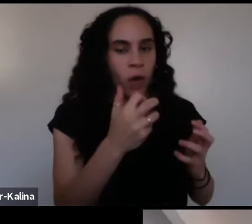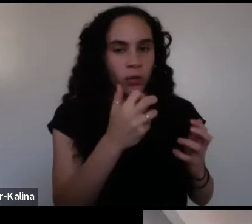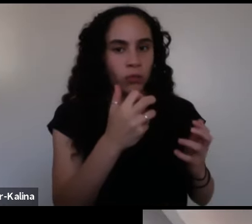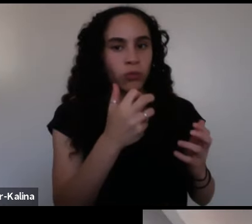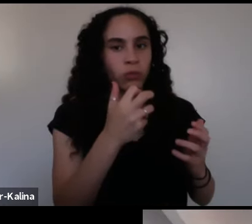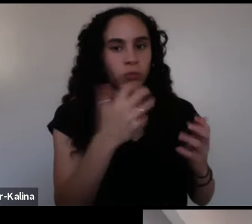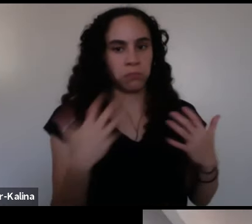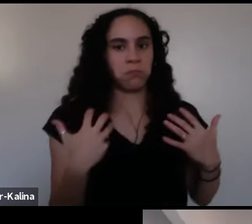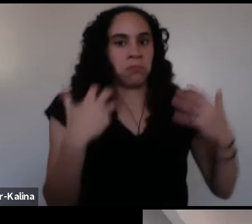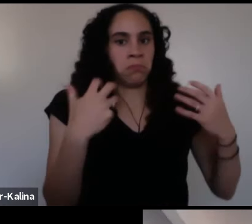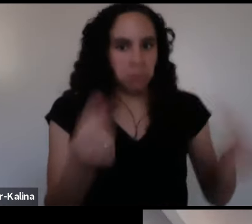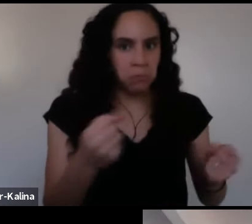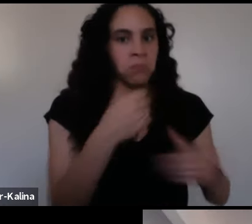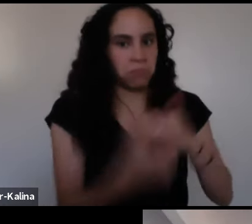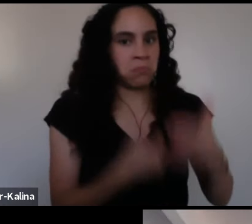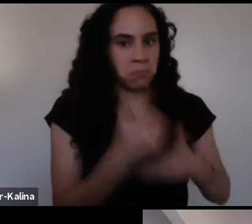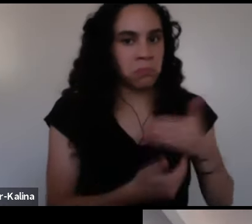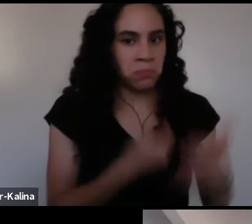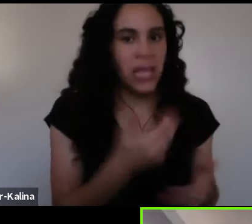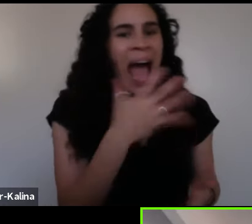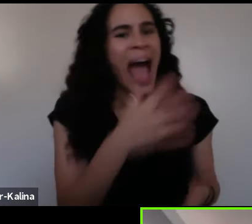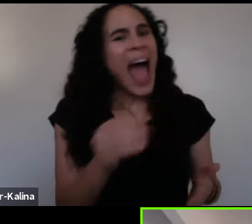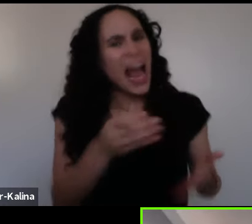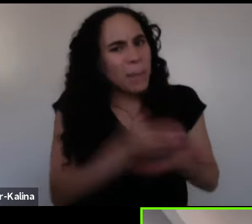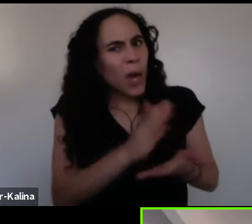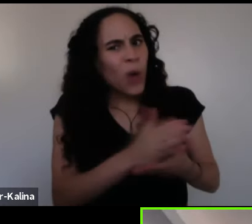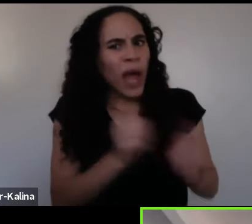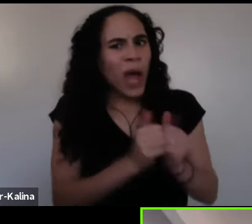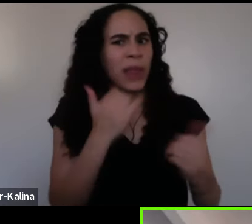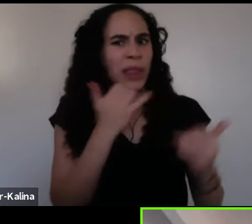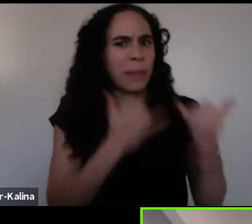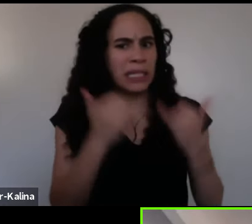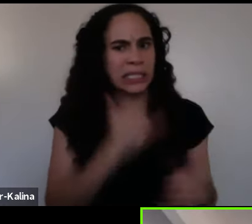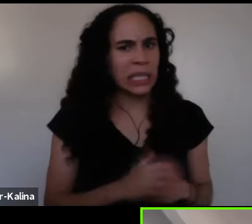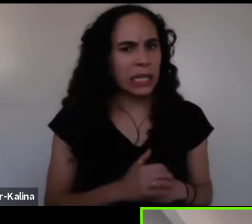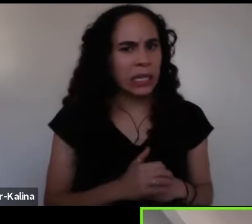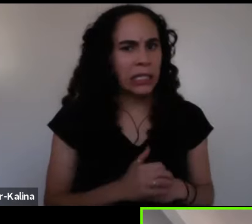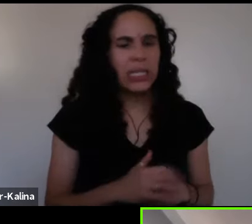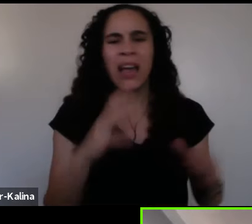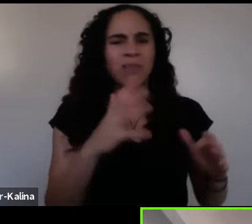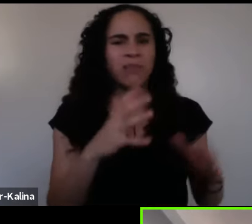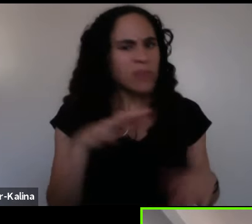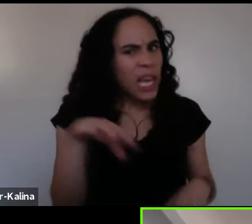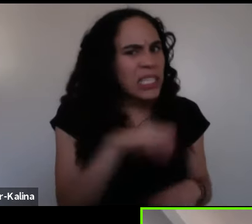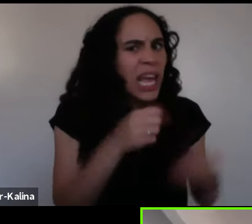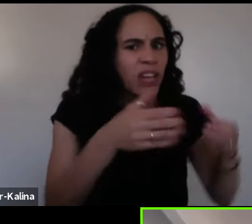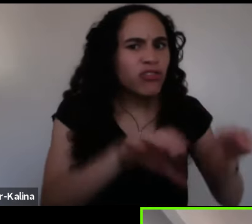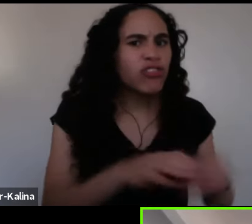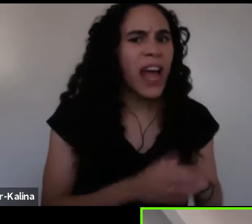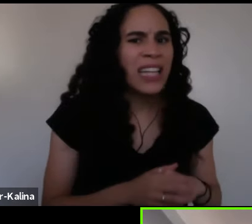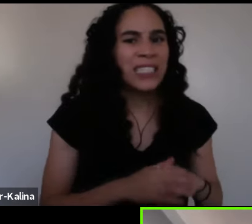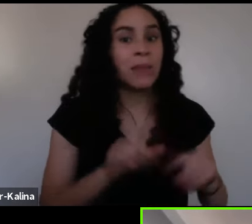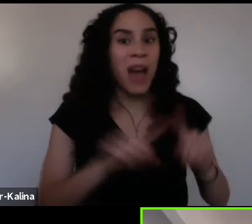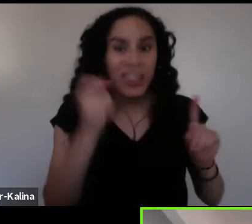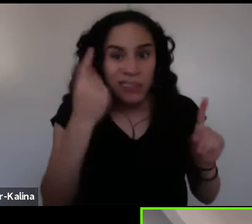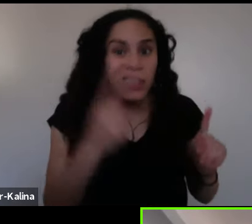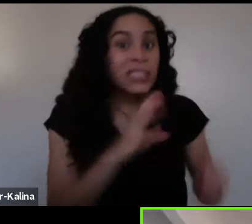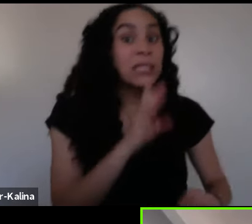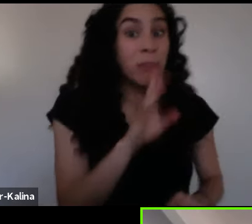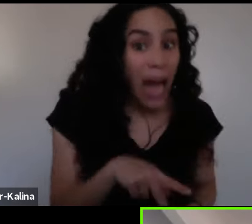And be okay with making a mistake and be okay with just taking that chance, right? But speak up, say something, do